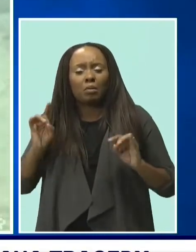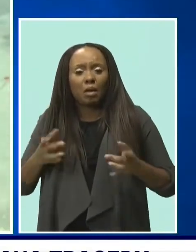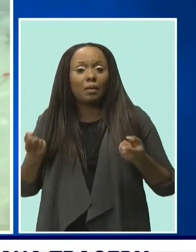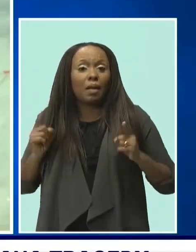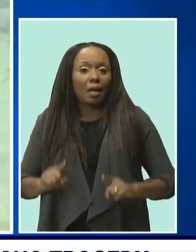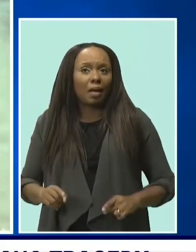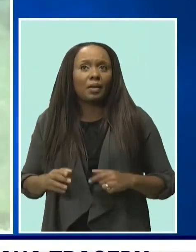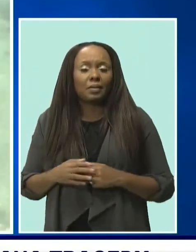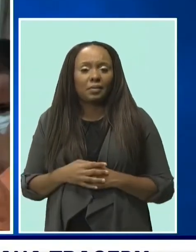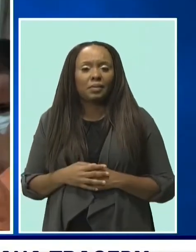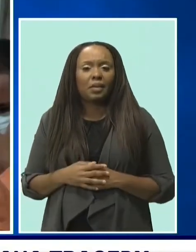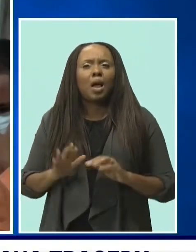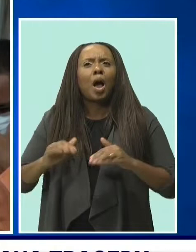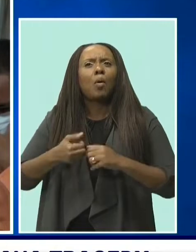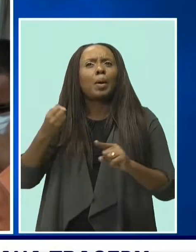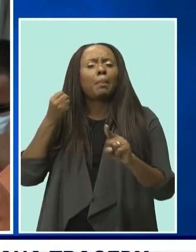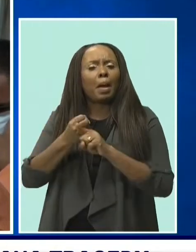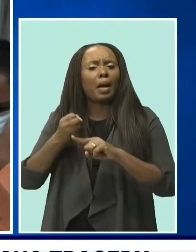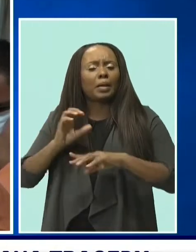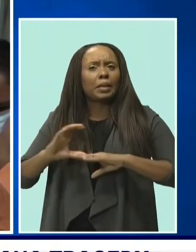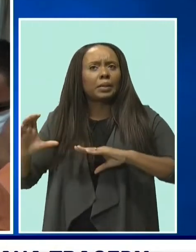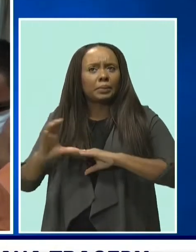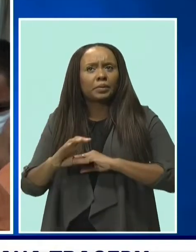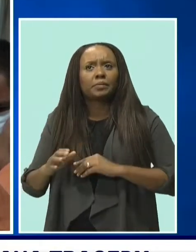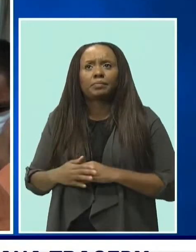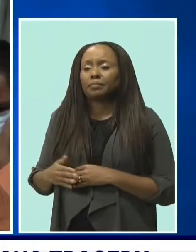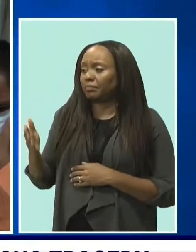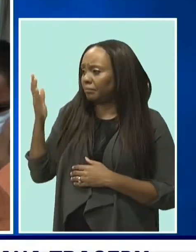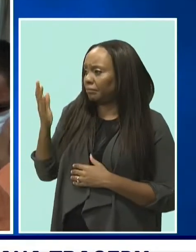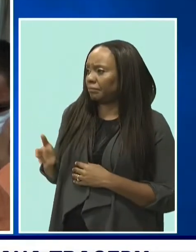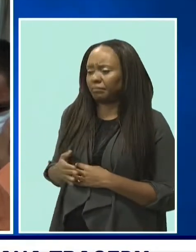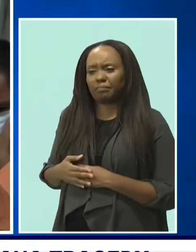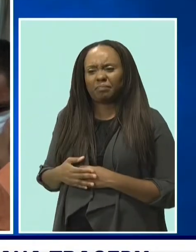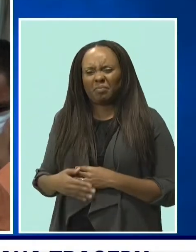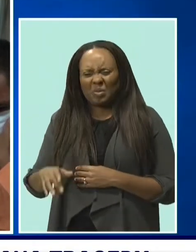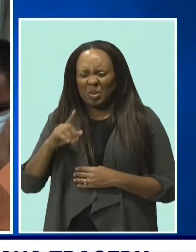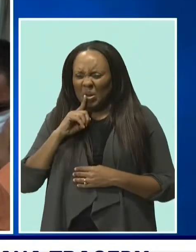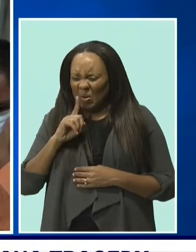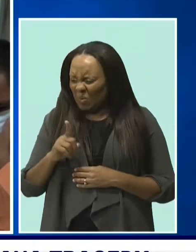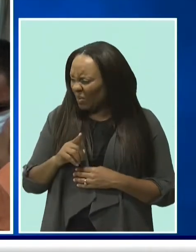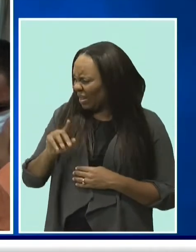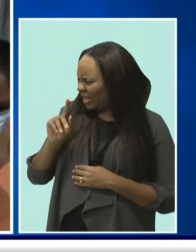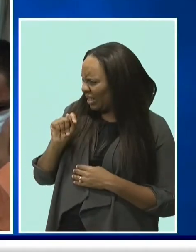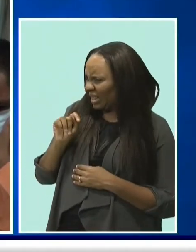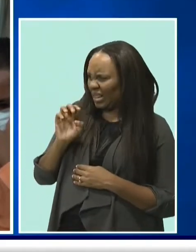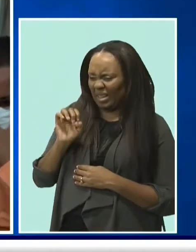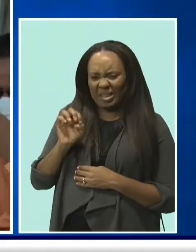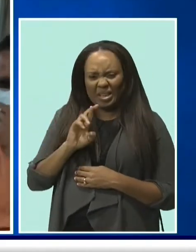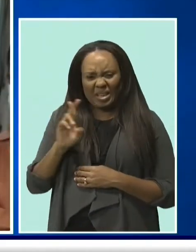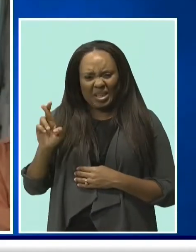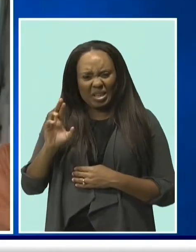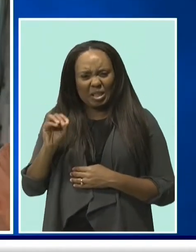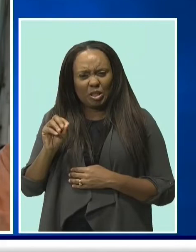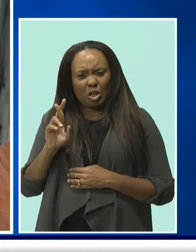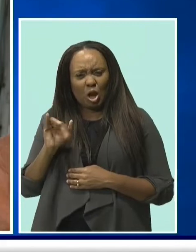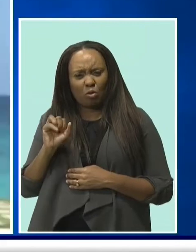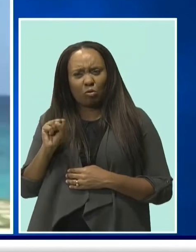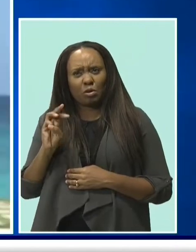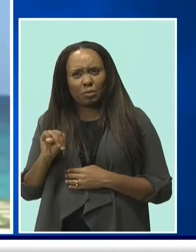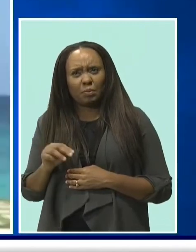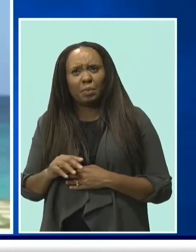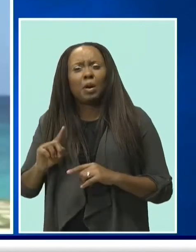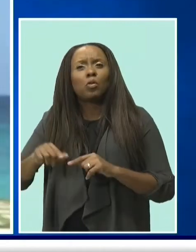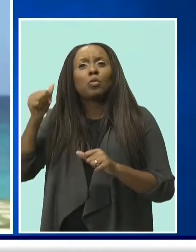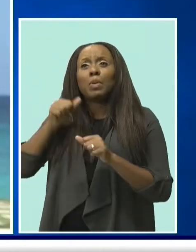civilization. This heinous act of criminal terrorism is mainly remembered by this monument and